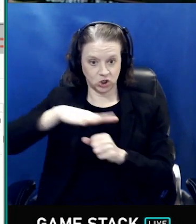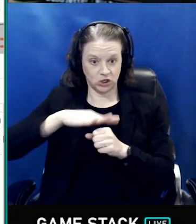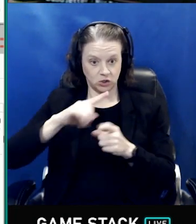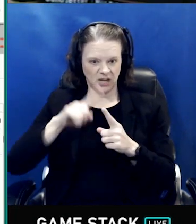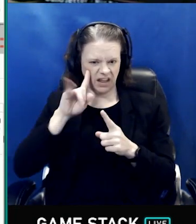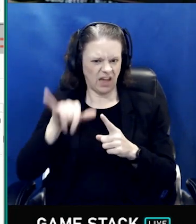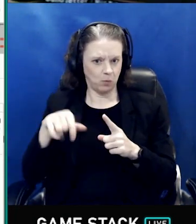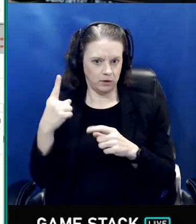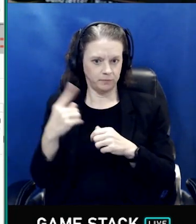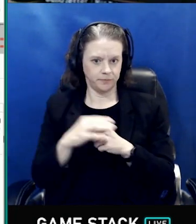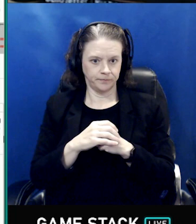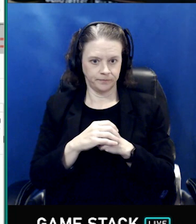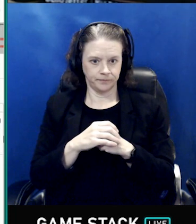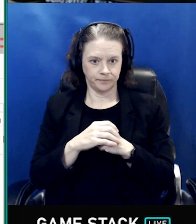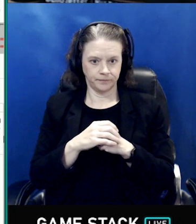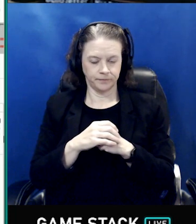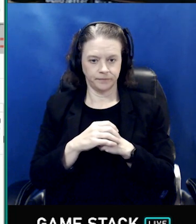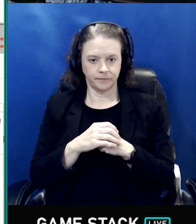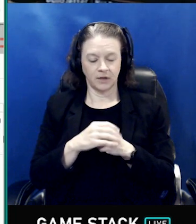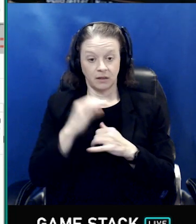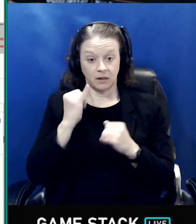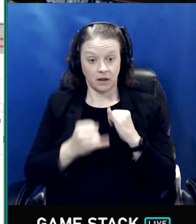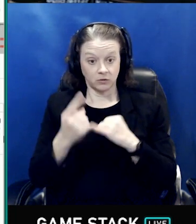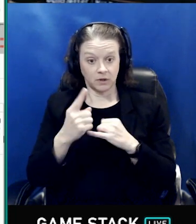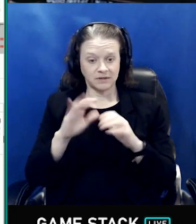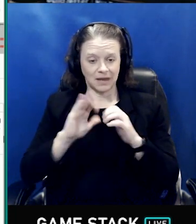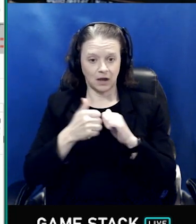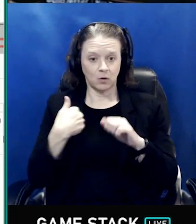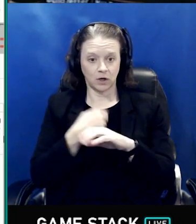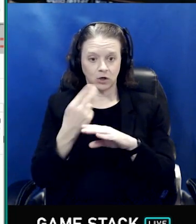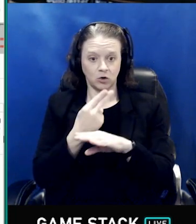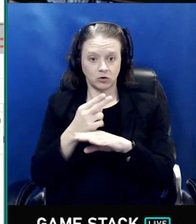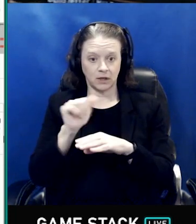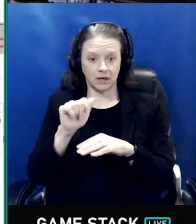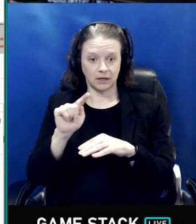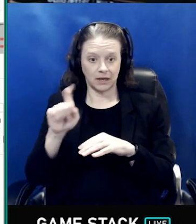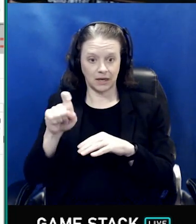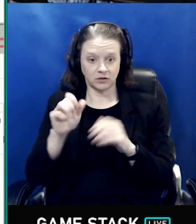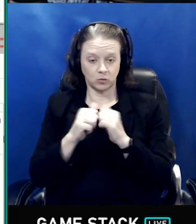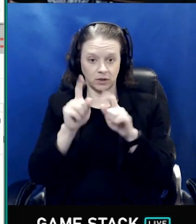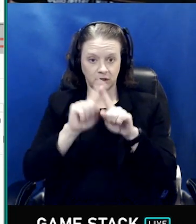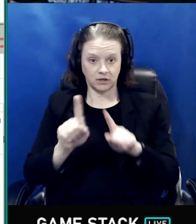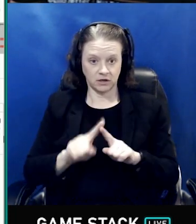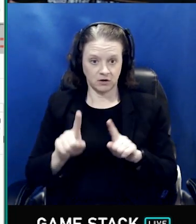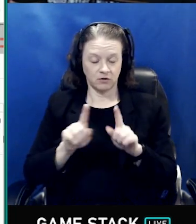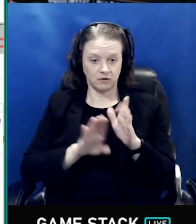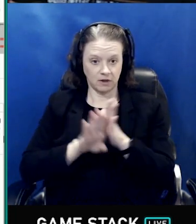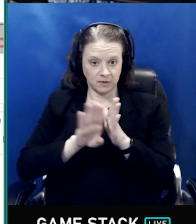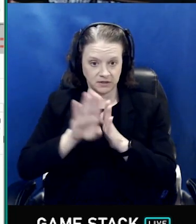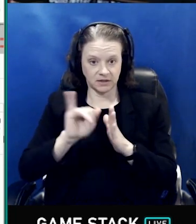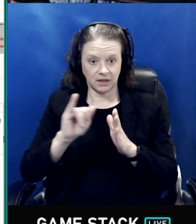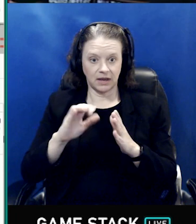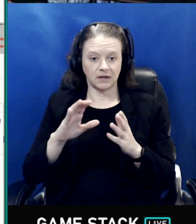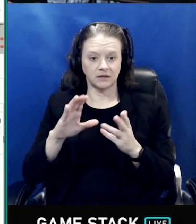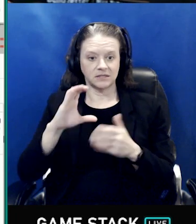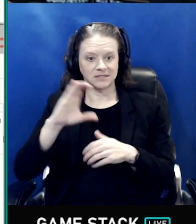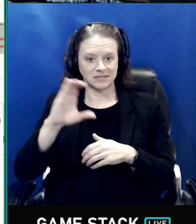And the last scenario is how we can use ADX with different dev languages like C#, PowerShell, and